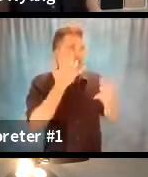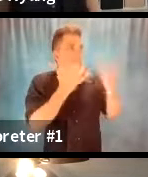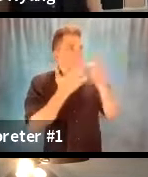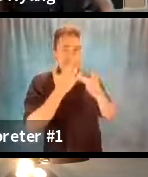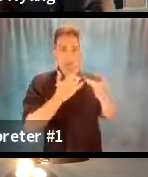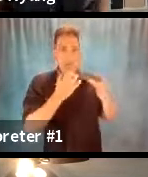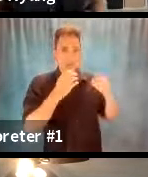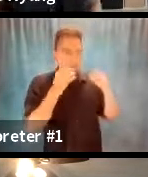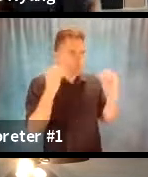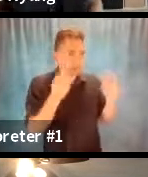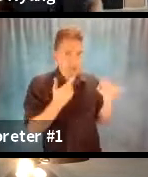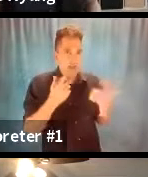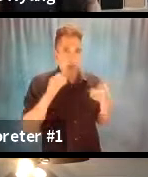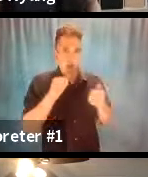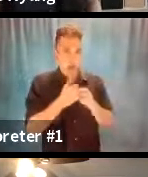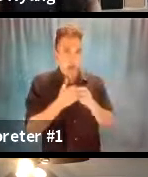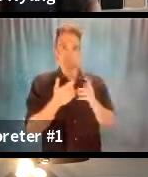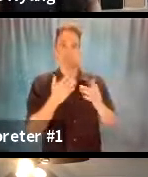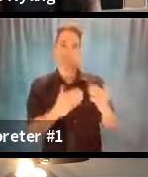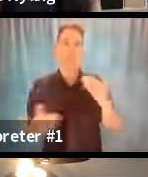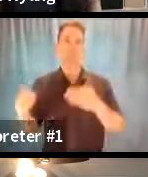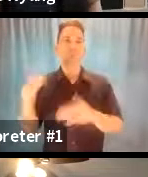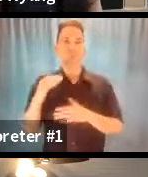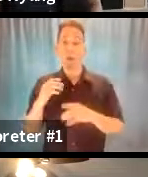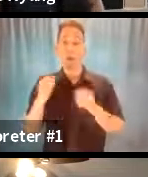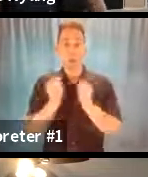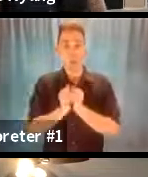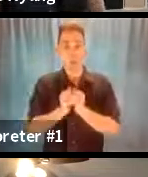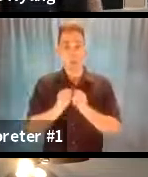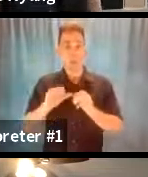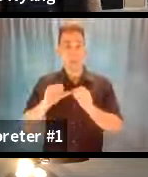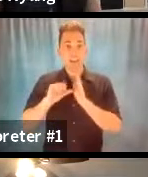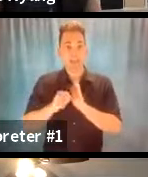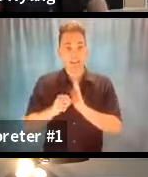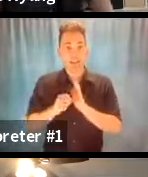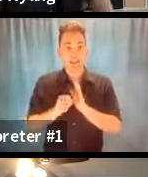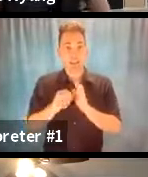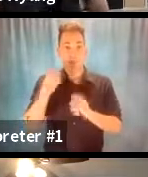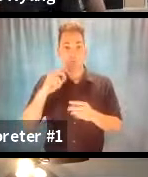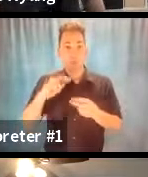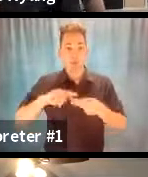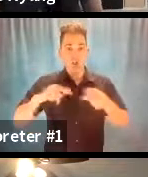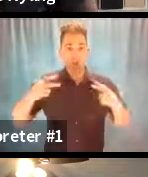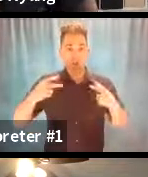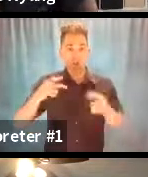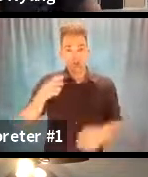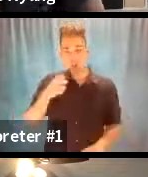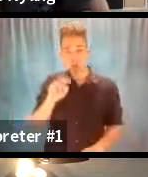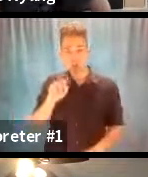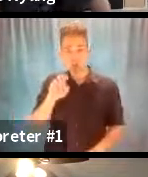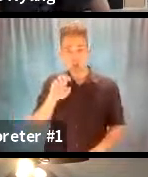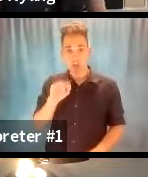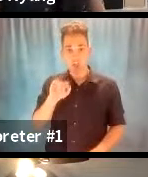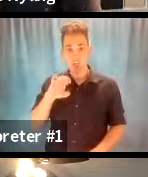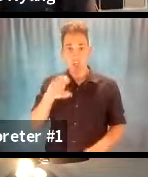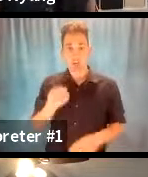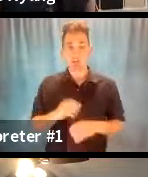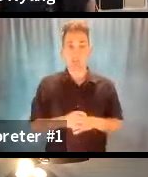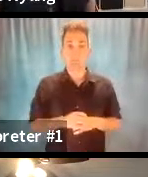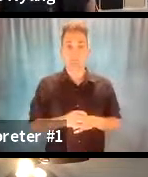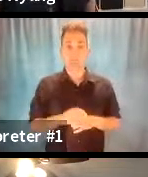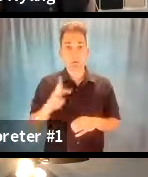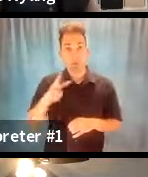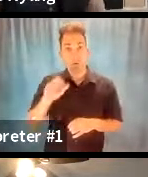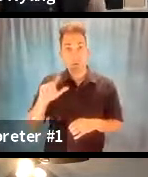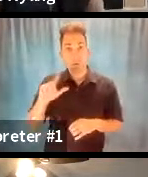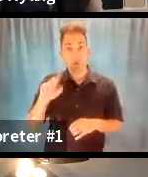epigenetics. I am asking to pilot a program specifically in the Walnut Park community that will